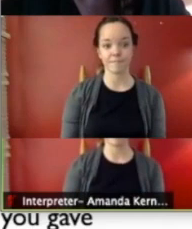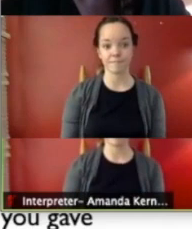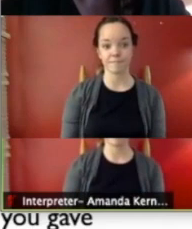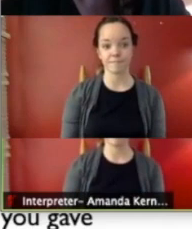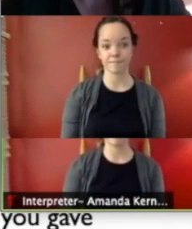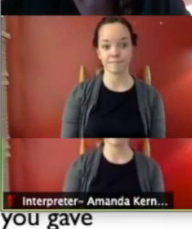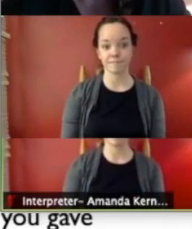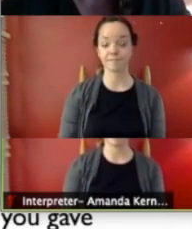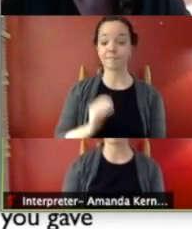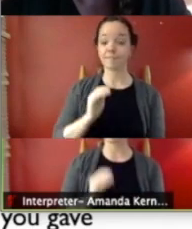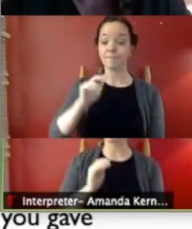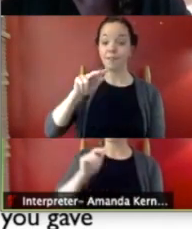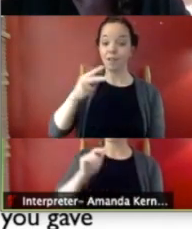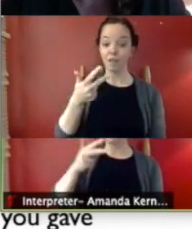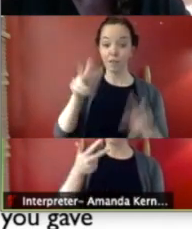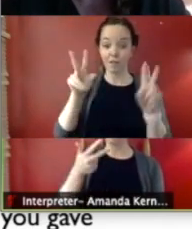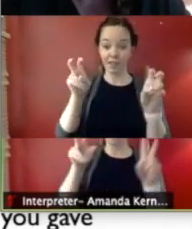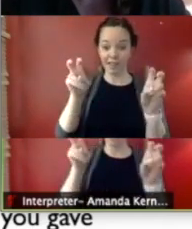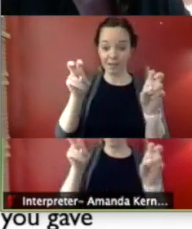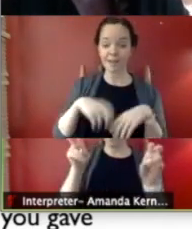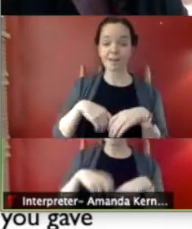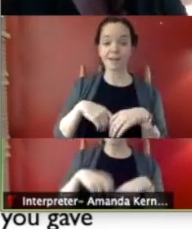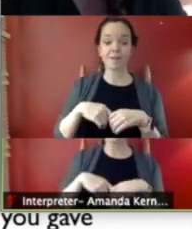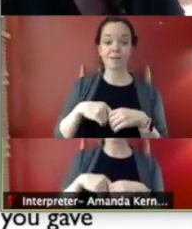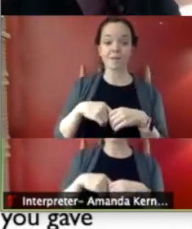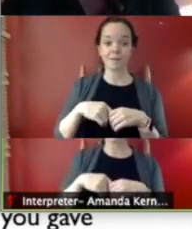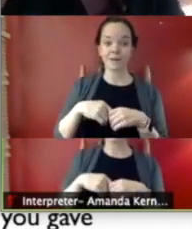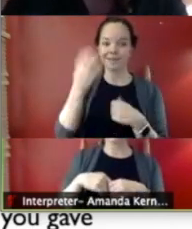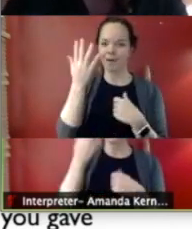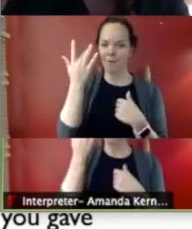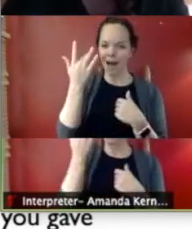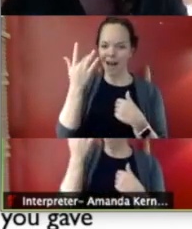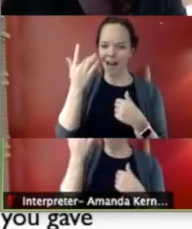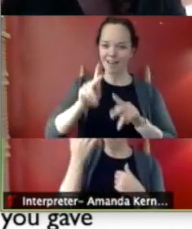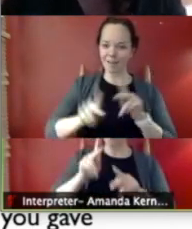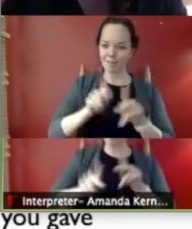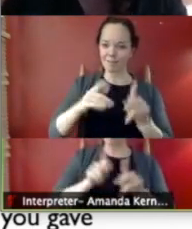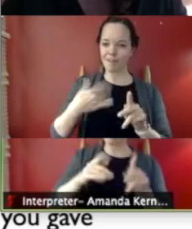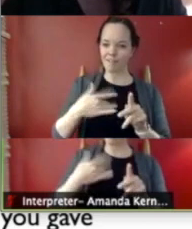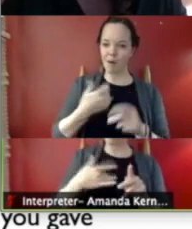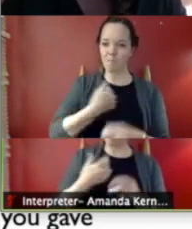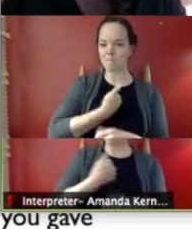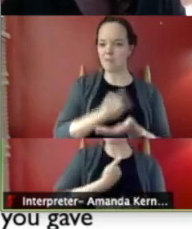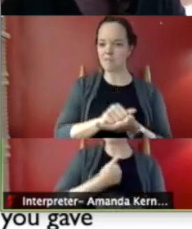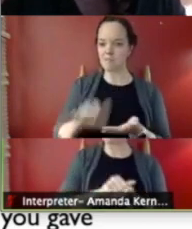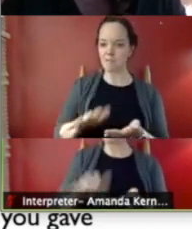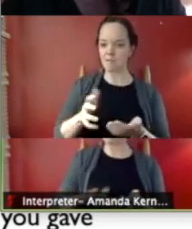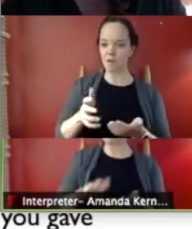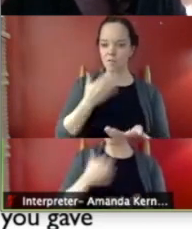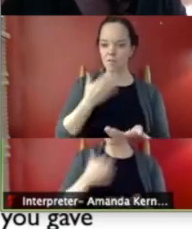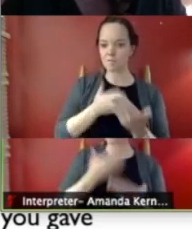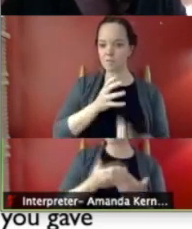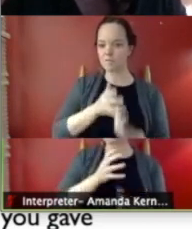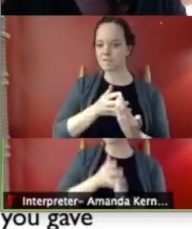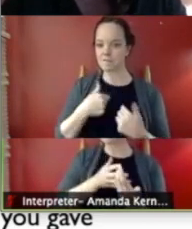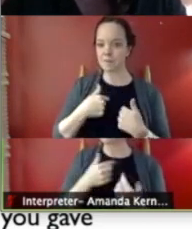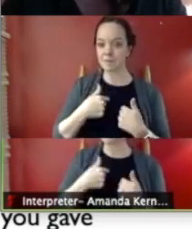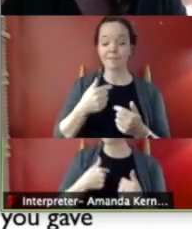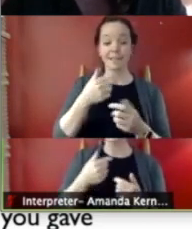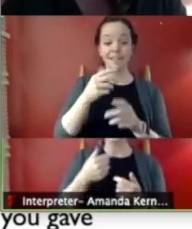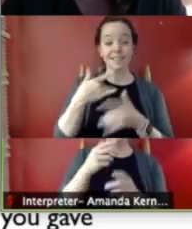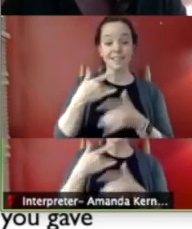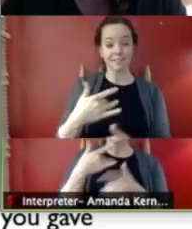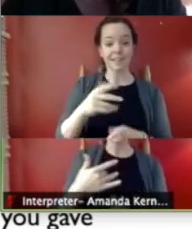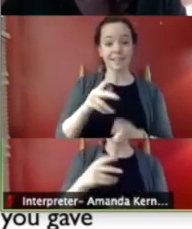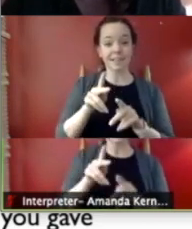Our third theme was about why people thought that self-removal would be okay for them. People typically referenced the forums themselves and about